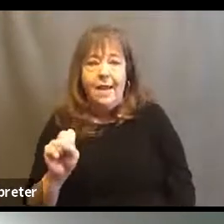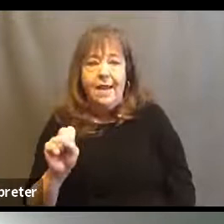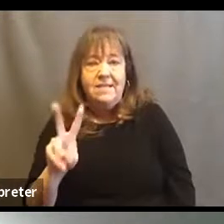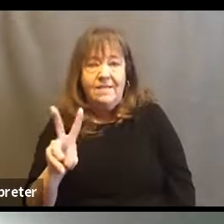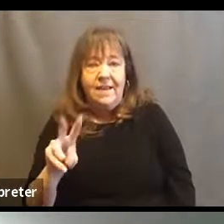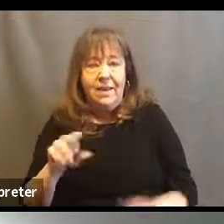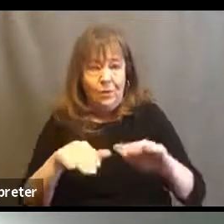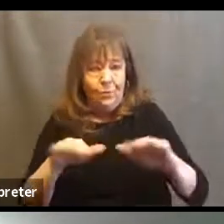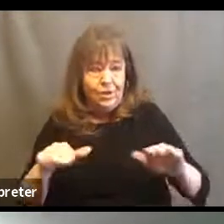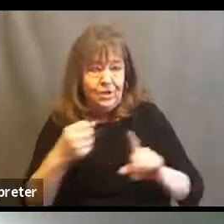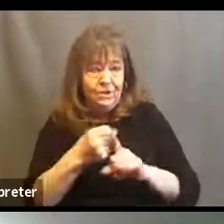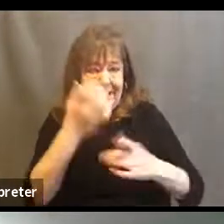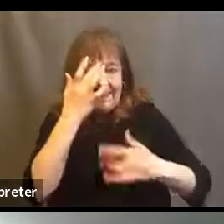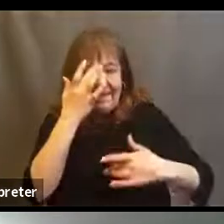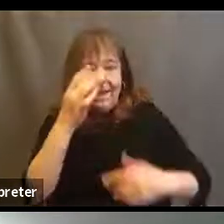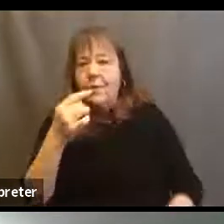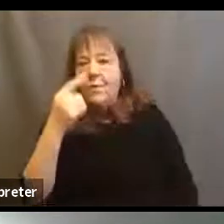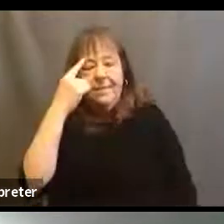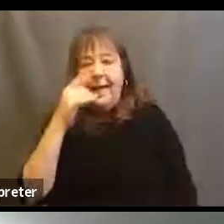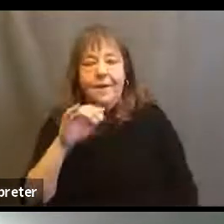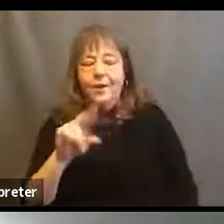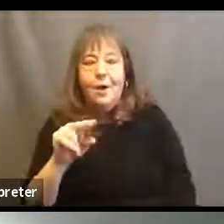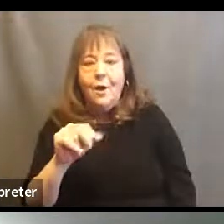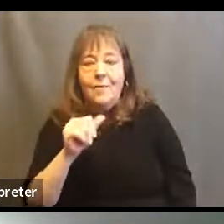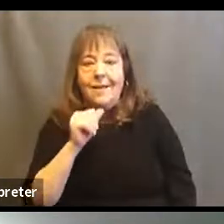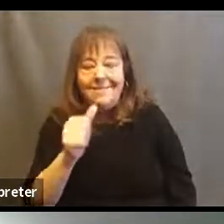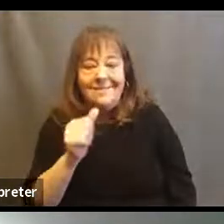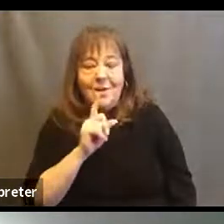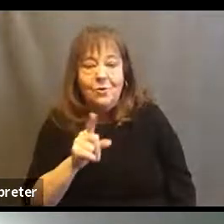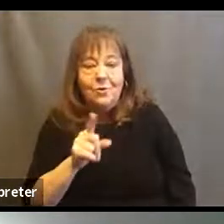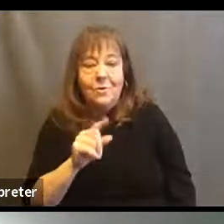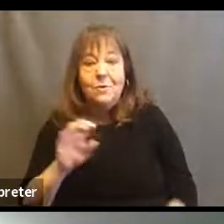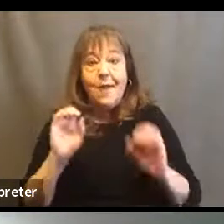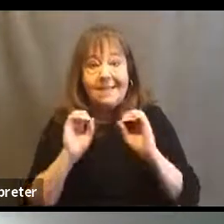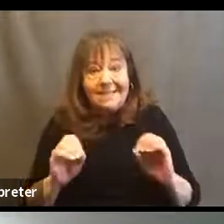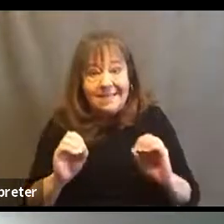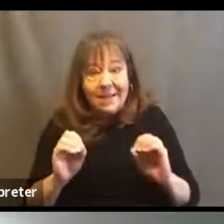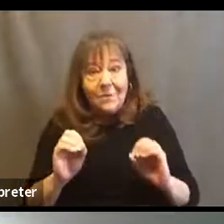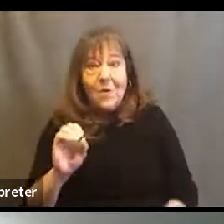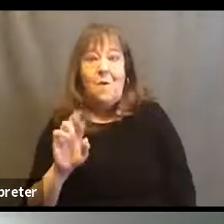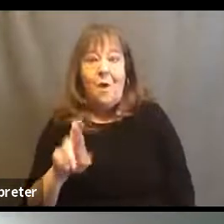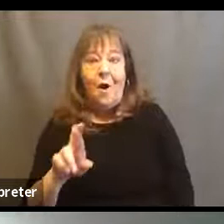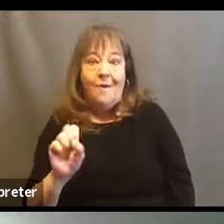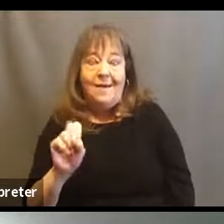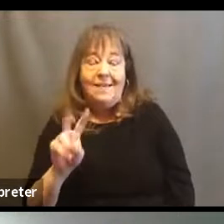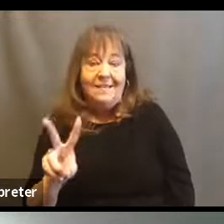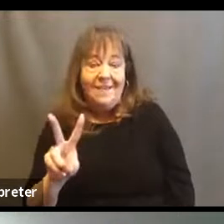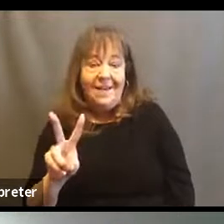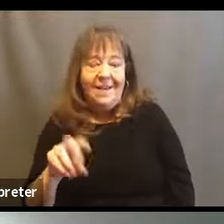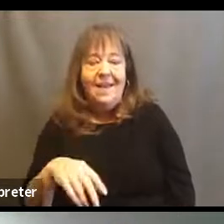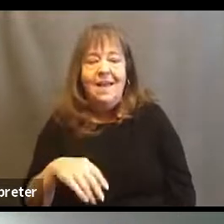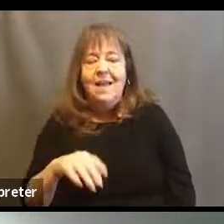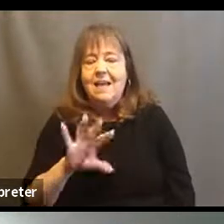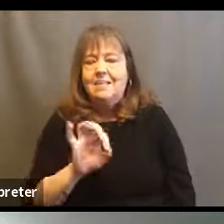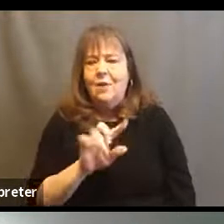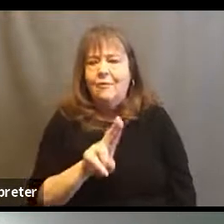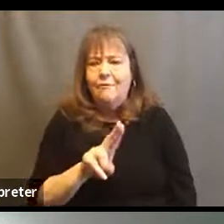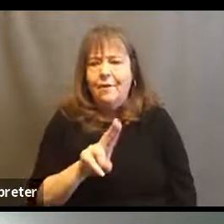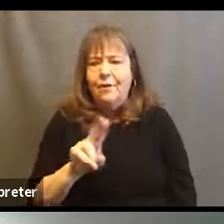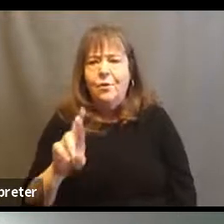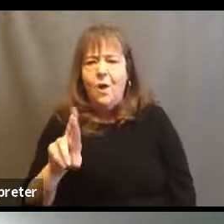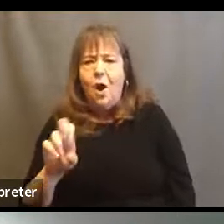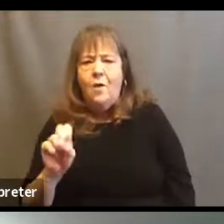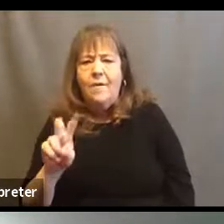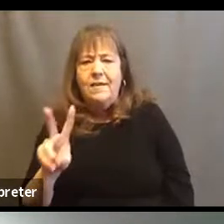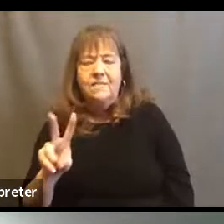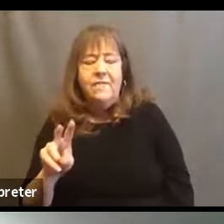And now I found out that we think that may have been a false positive. So we've had 0 cases of RSV. Usually influenza and RSV are ravaging